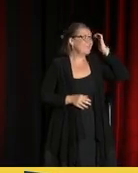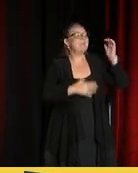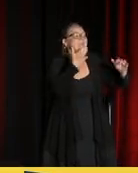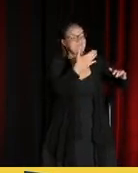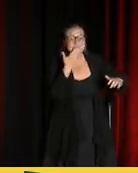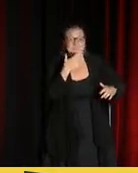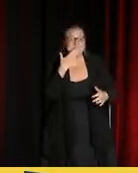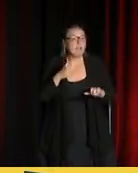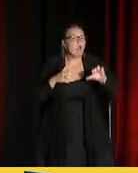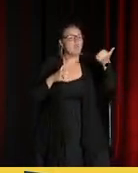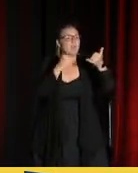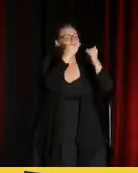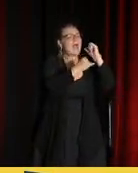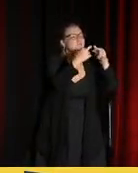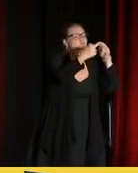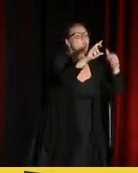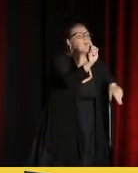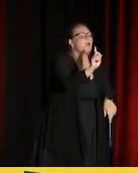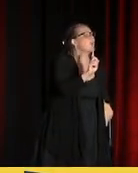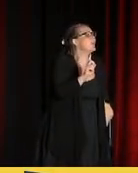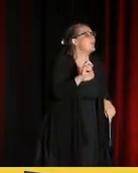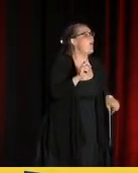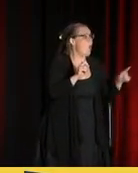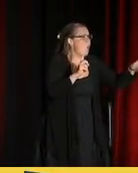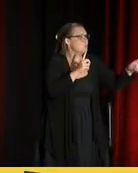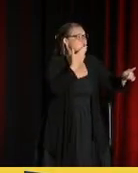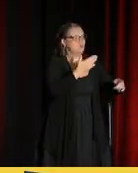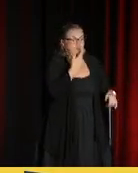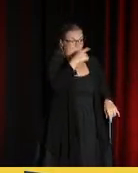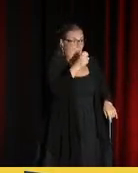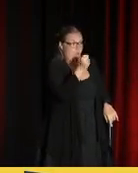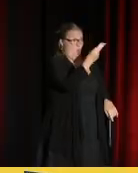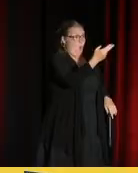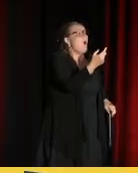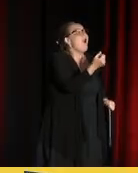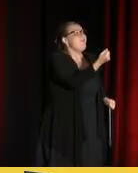Thank you. And who's got my last one? You gonna give it a good toss?